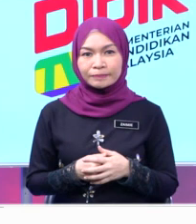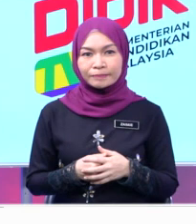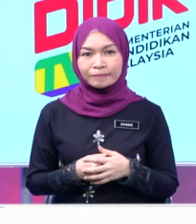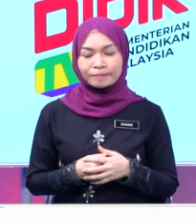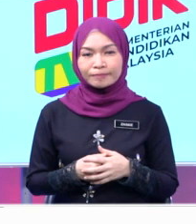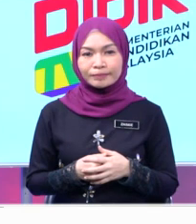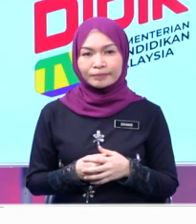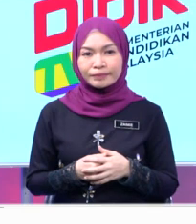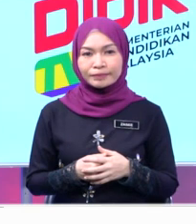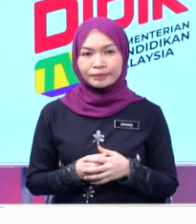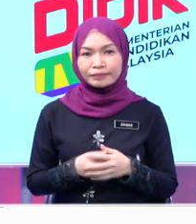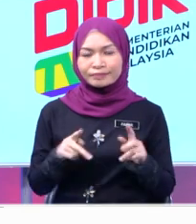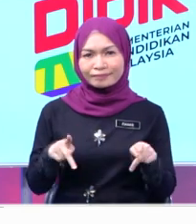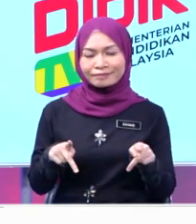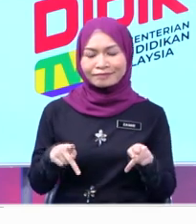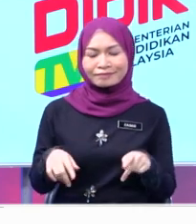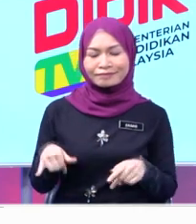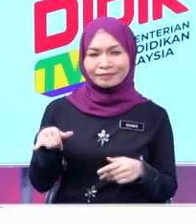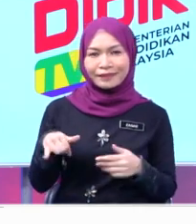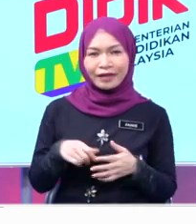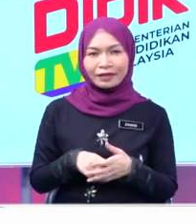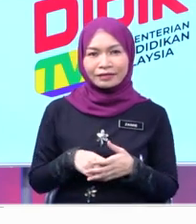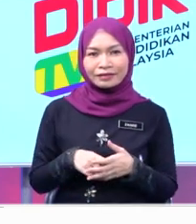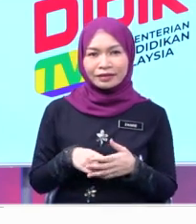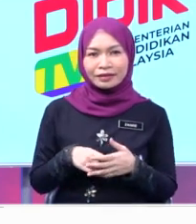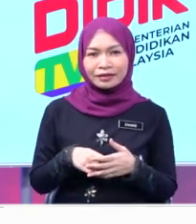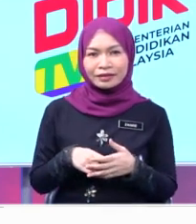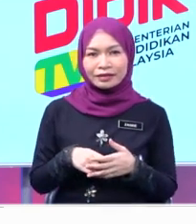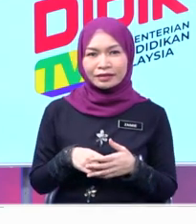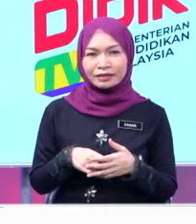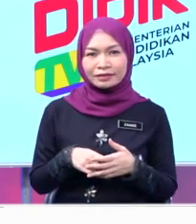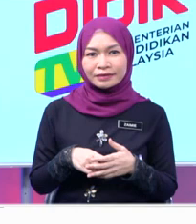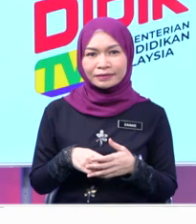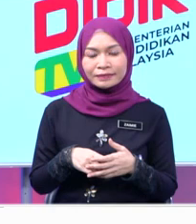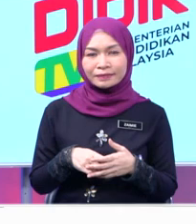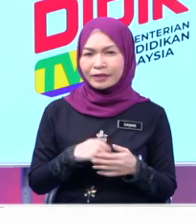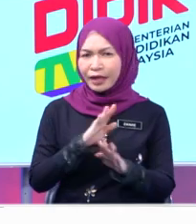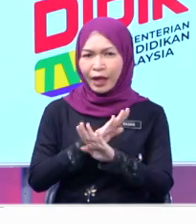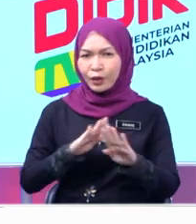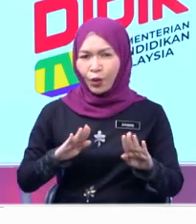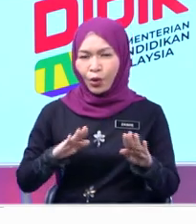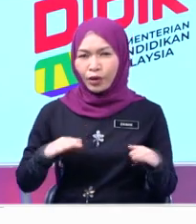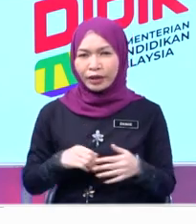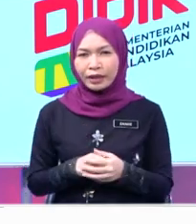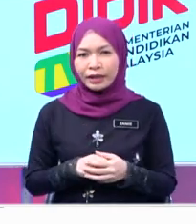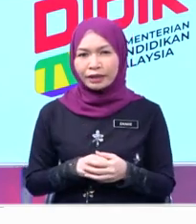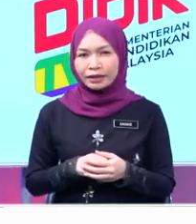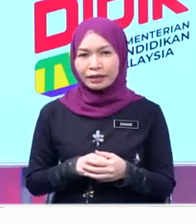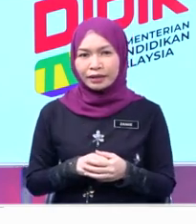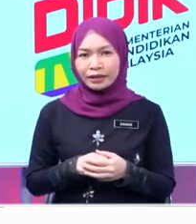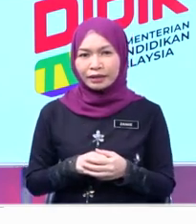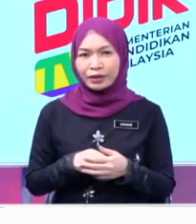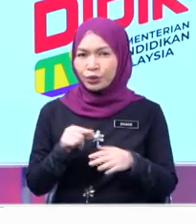plastic bags. Is that an elaboration of point 1? What do you think? Look at the linker,